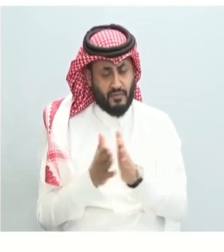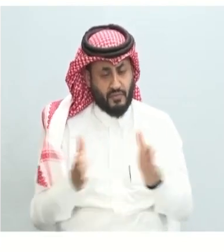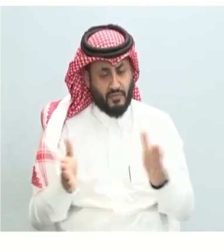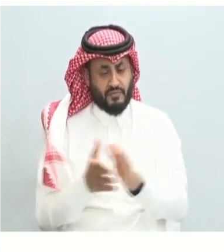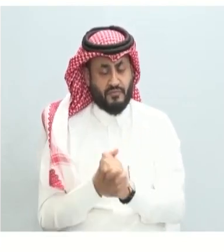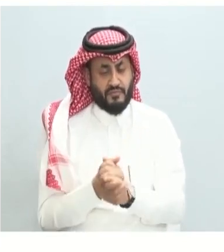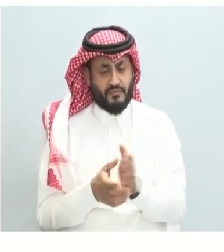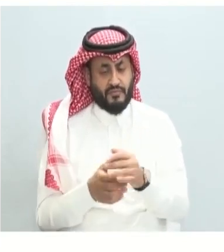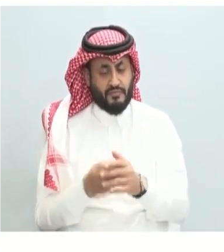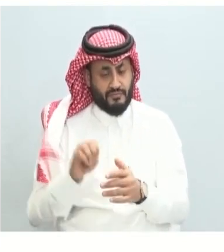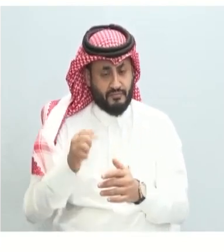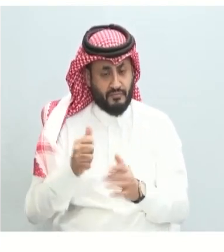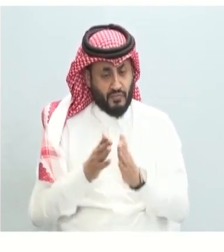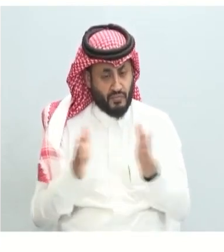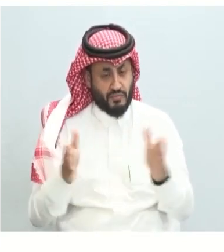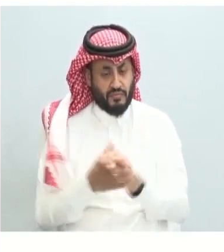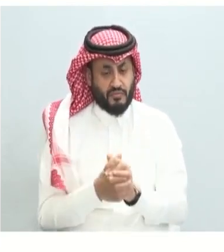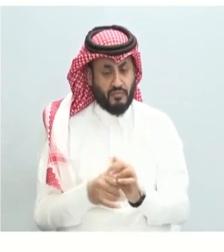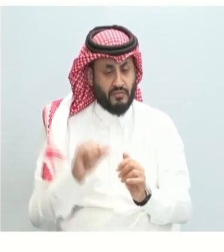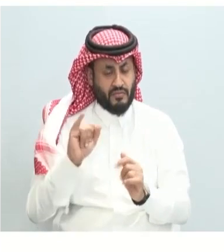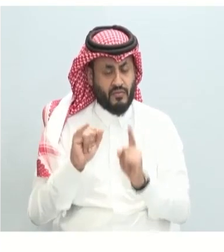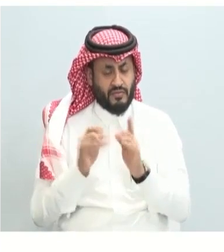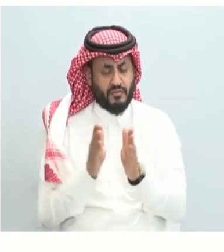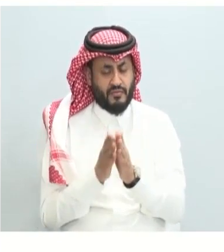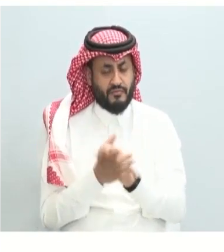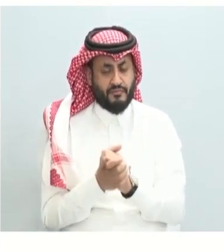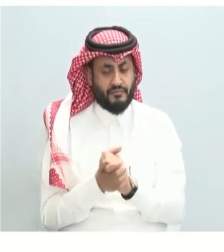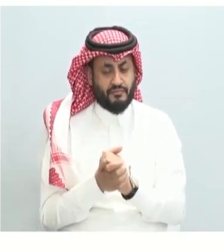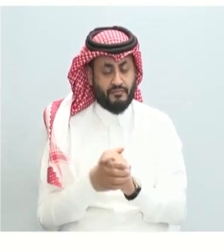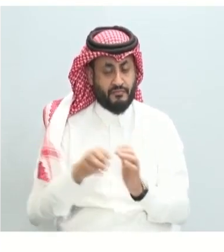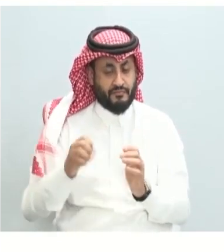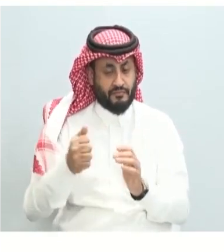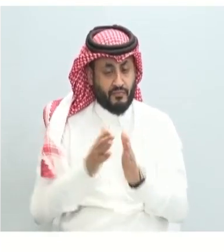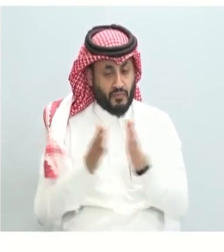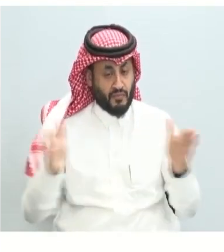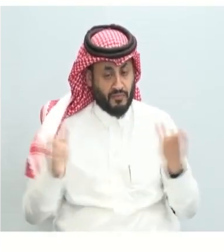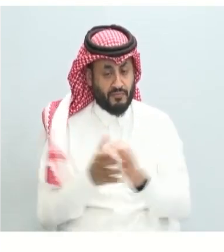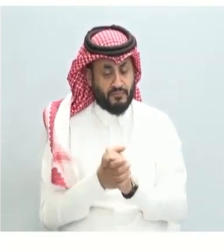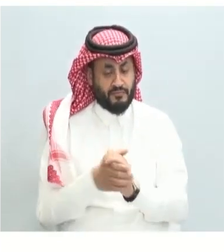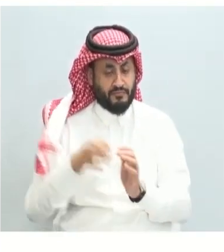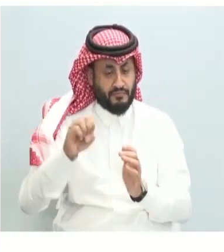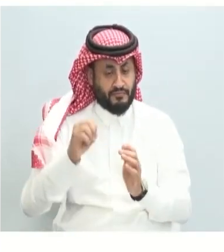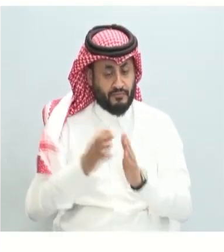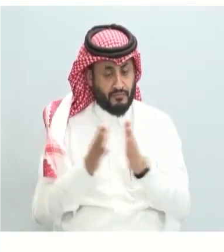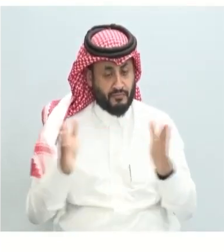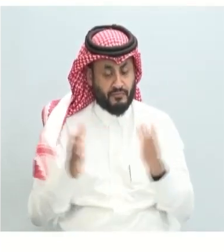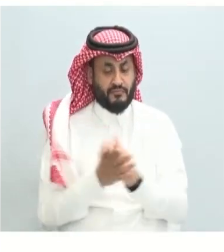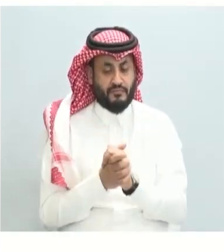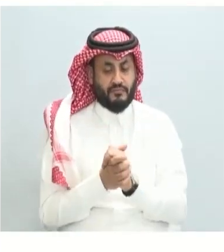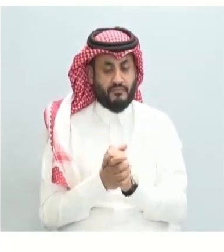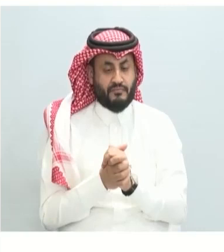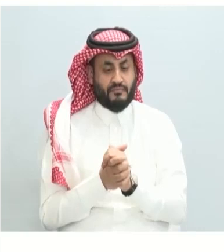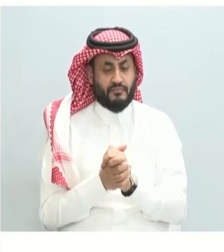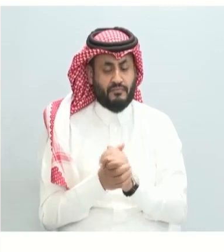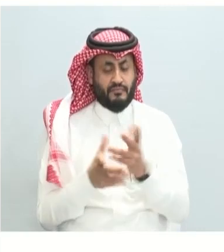sheep, see, set, speak, and week.